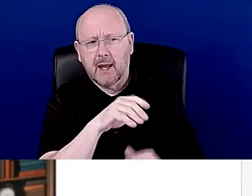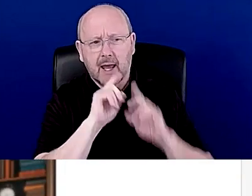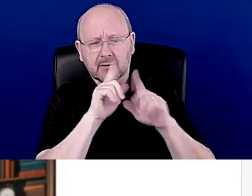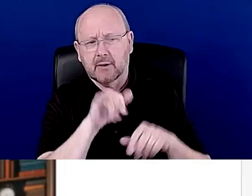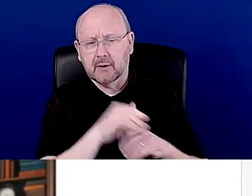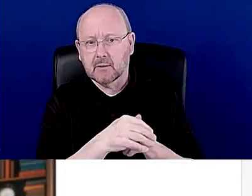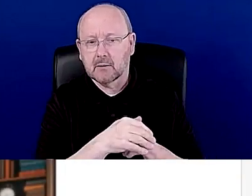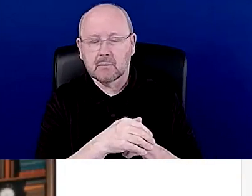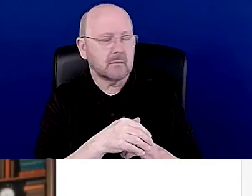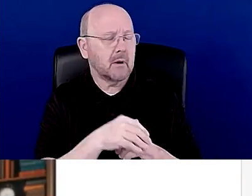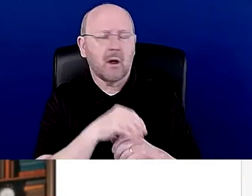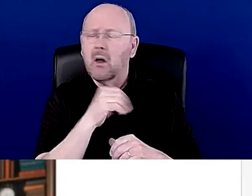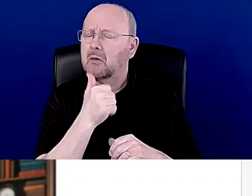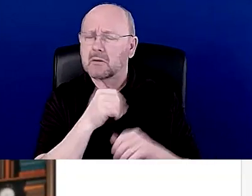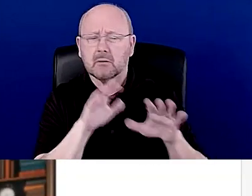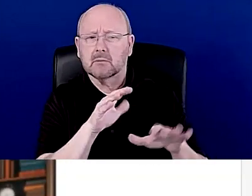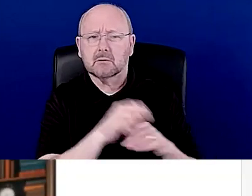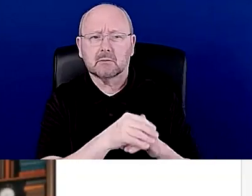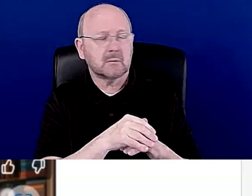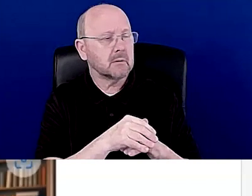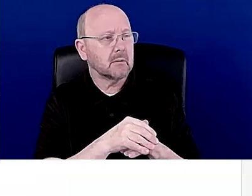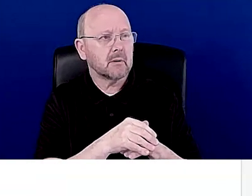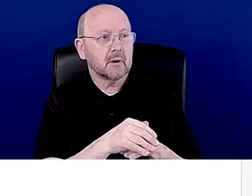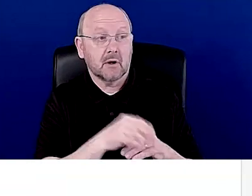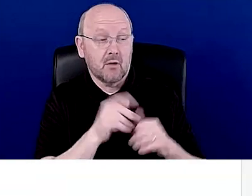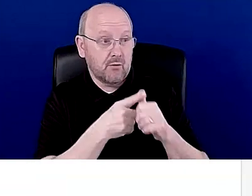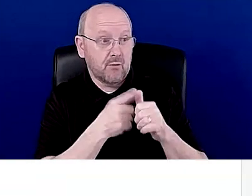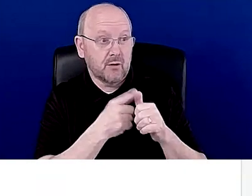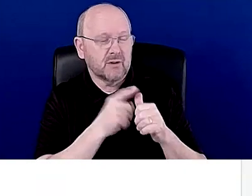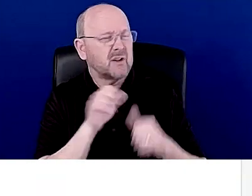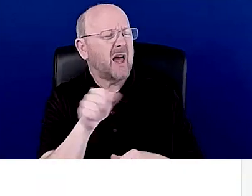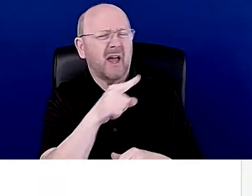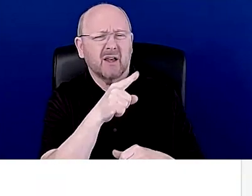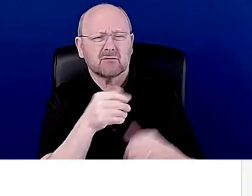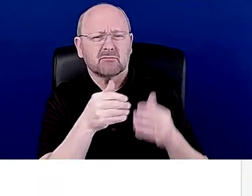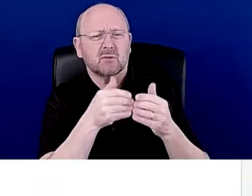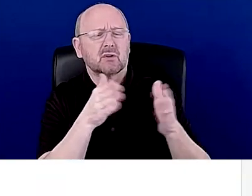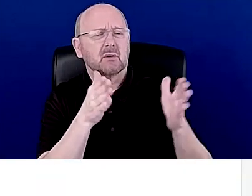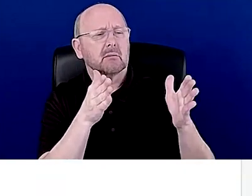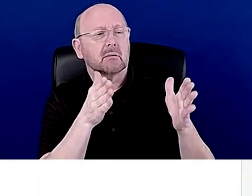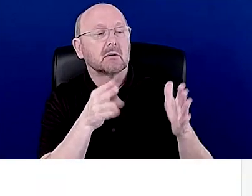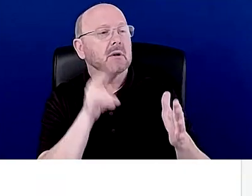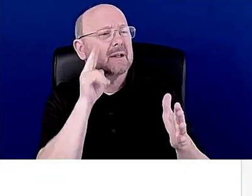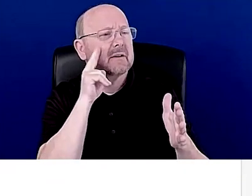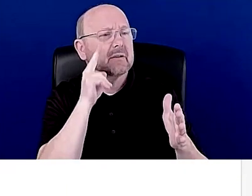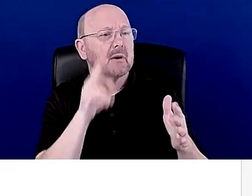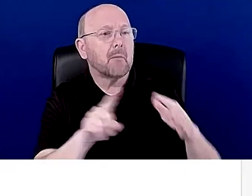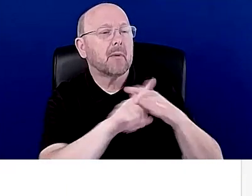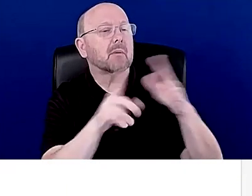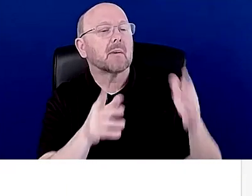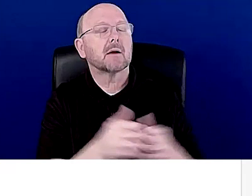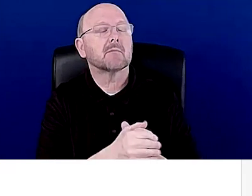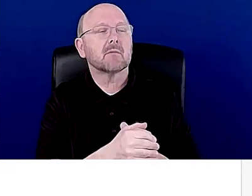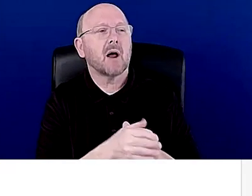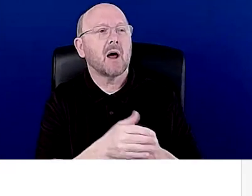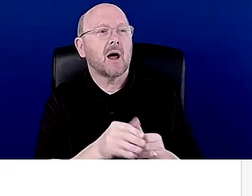I would recommend doing it without anything prompted at the very beginning and just see what comes up. after you get that response,